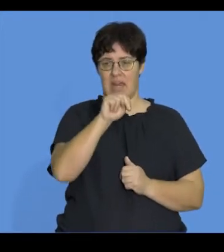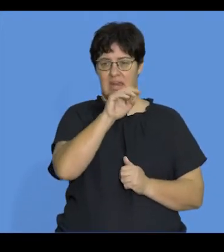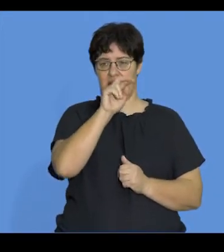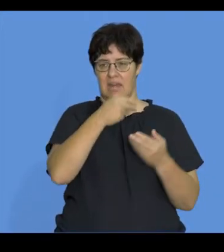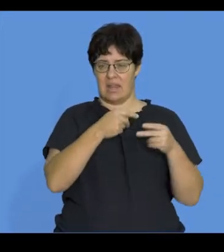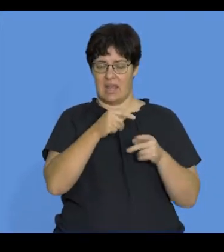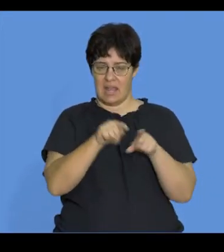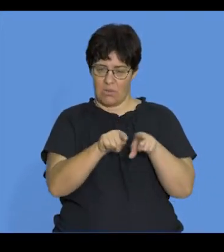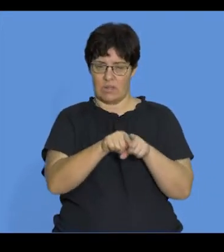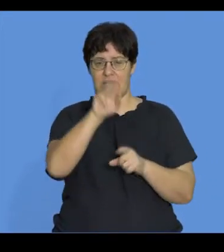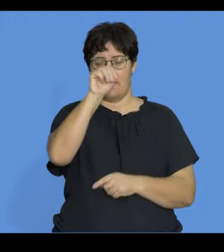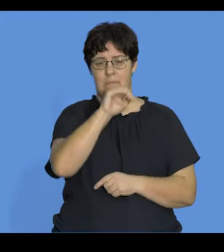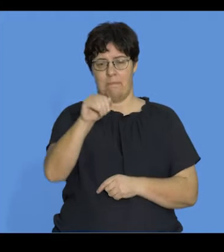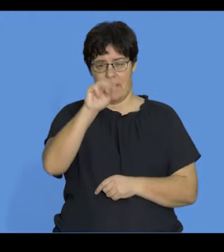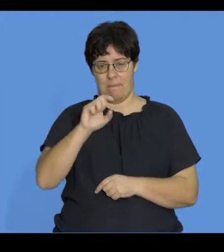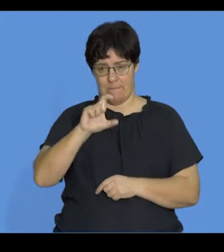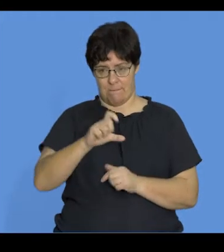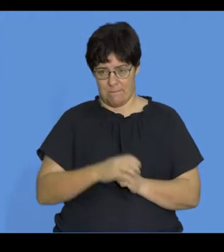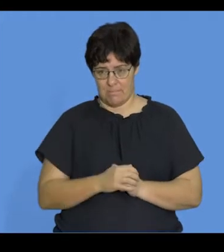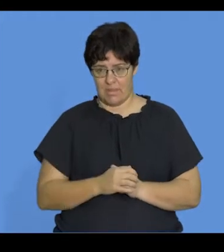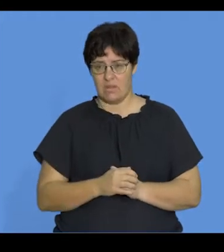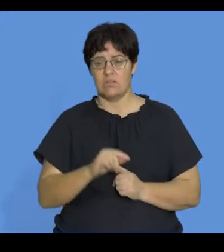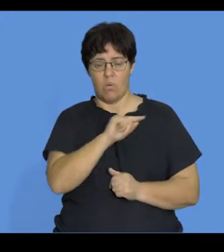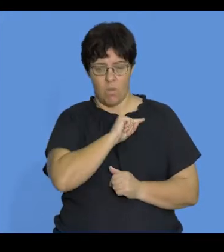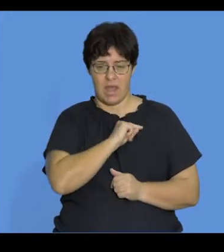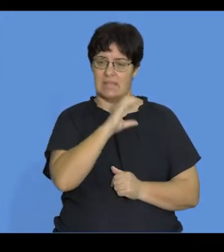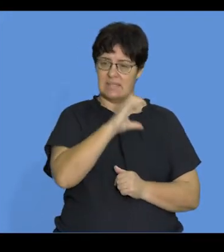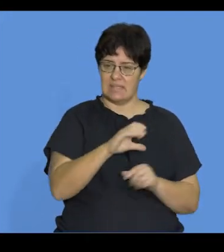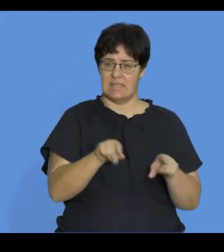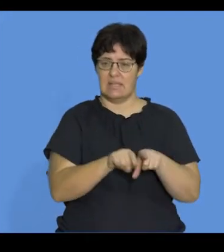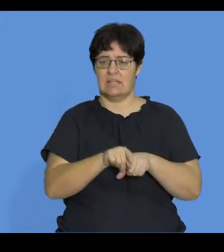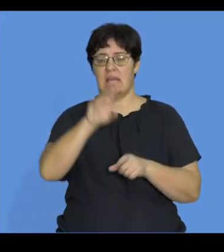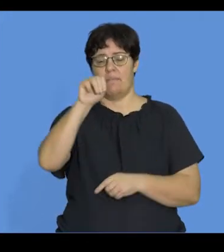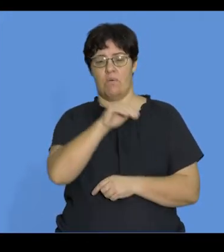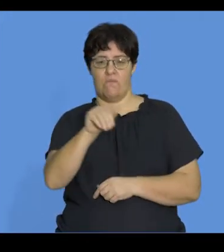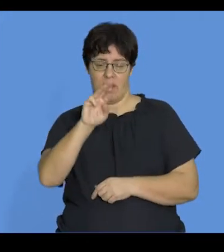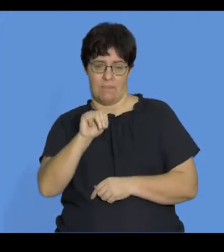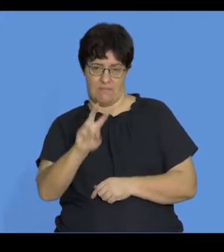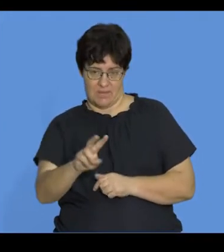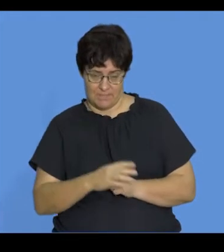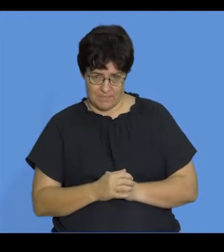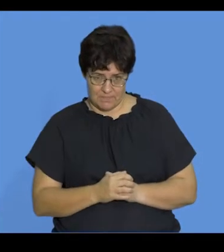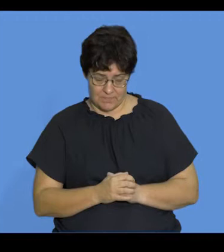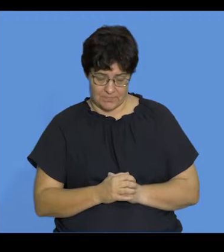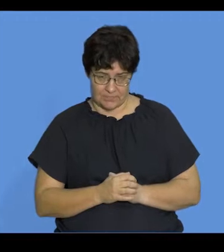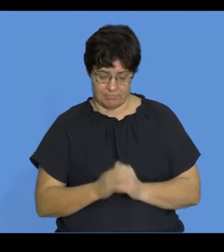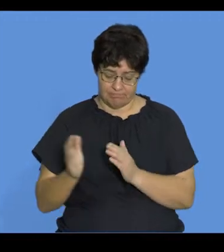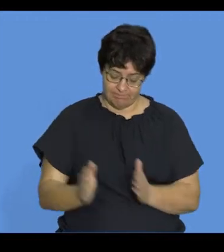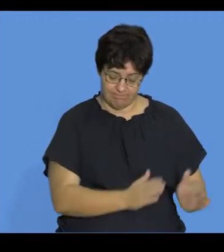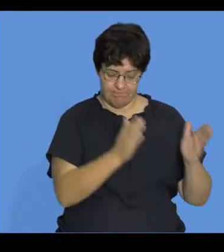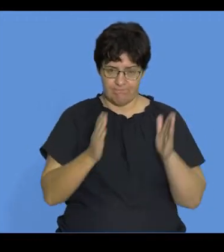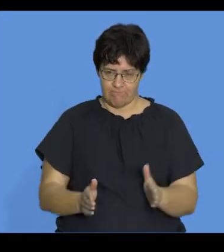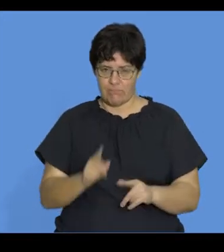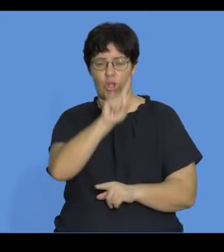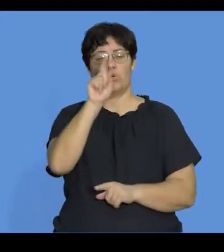calculation and the concentration to give us the formula C is equals to M over MV, right? Let's look at multiple choice.